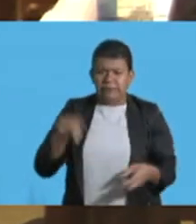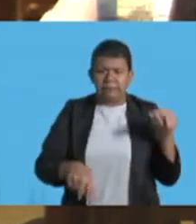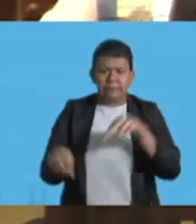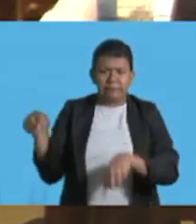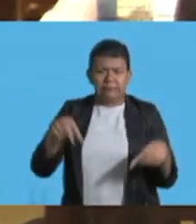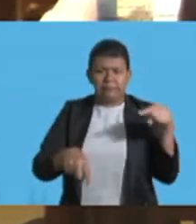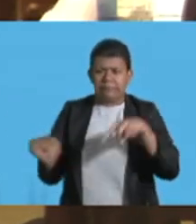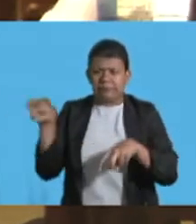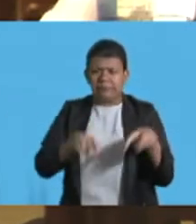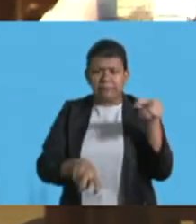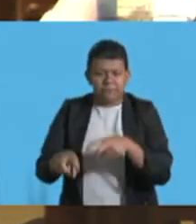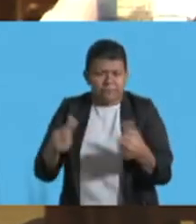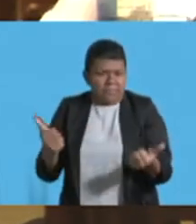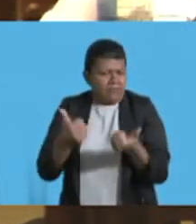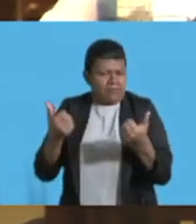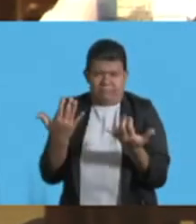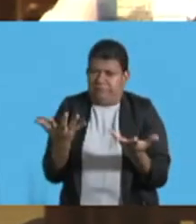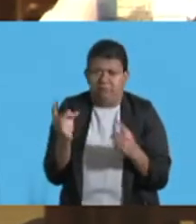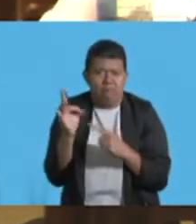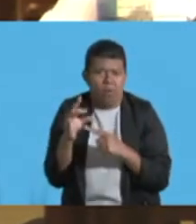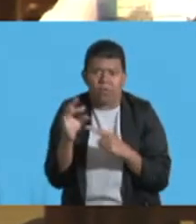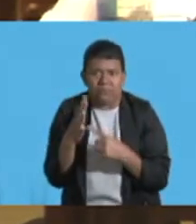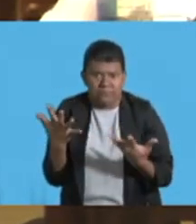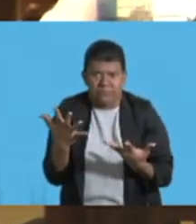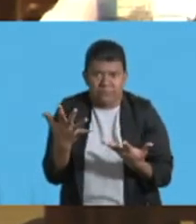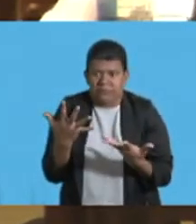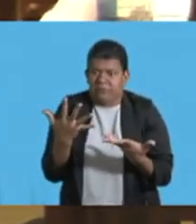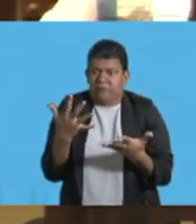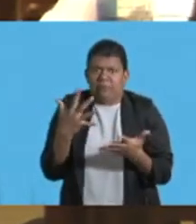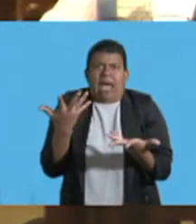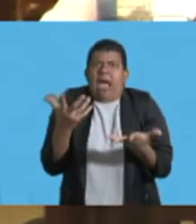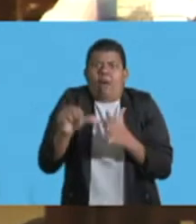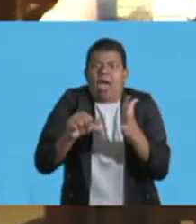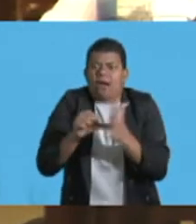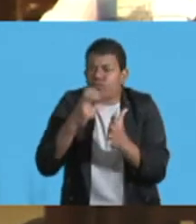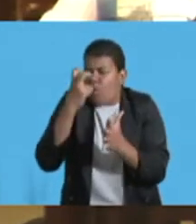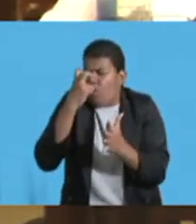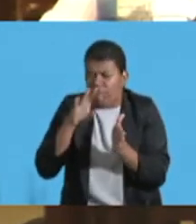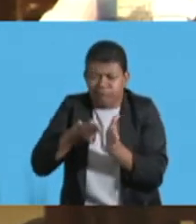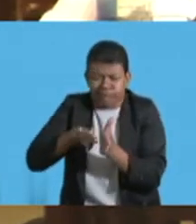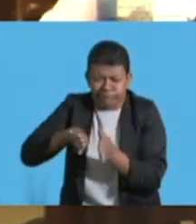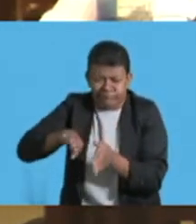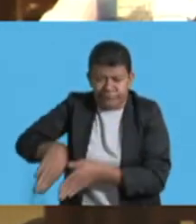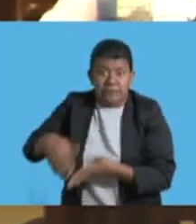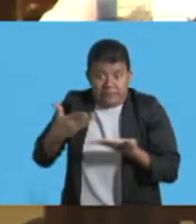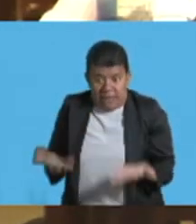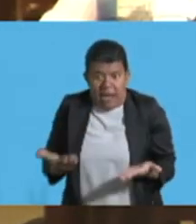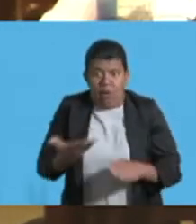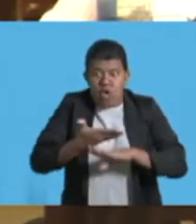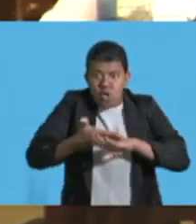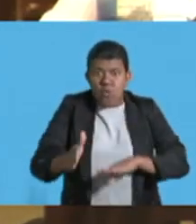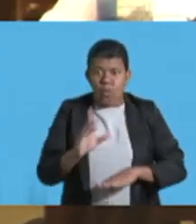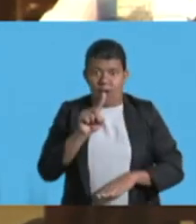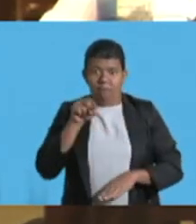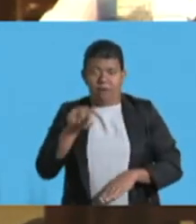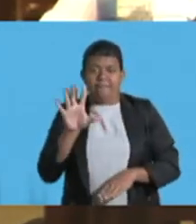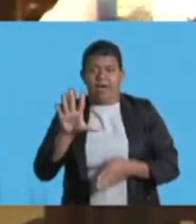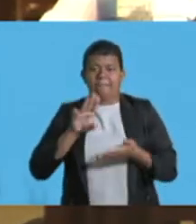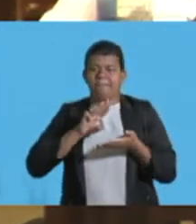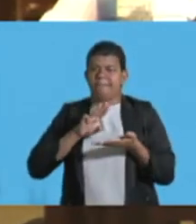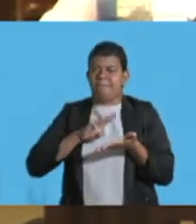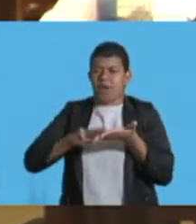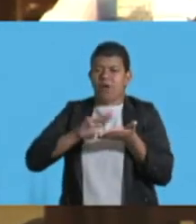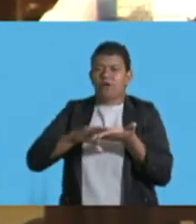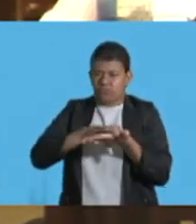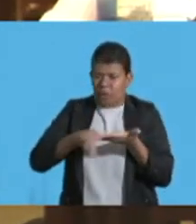aged wharf facilities. For this purpose, a total of $1.15 million has been allocated to